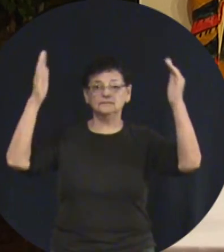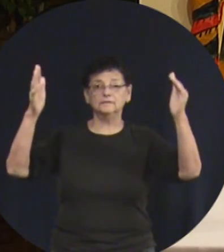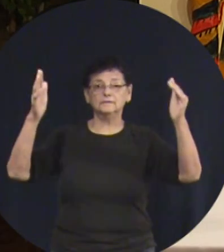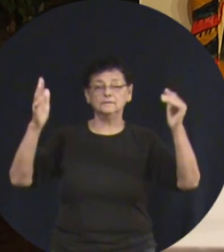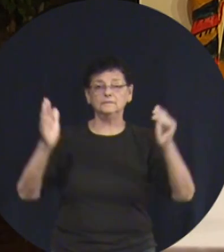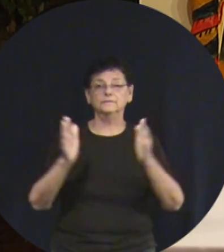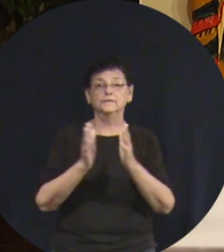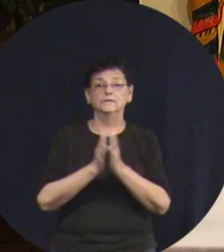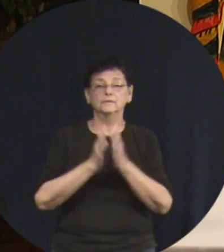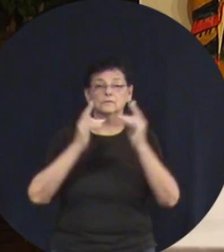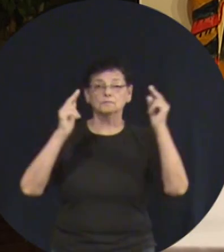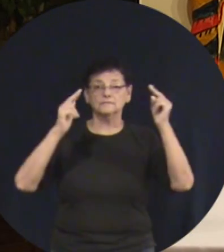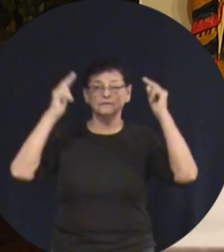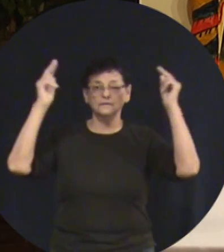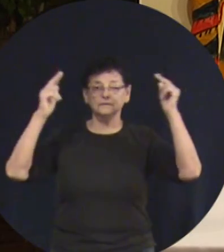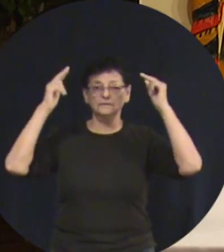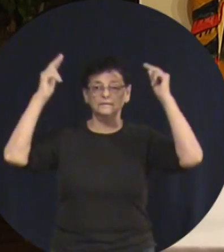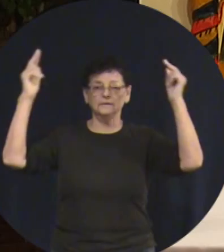Hosanna,